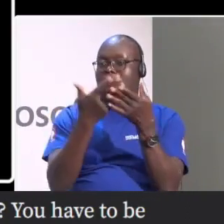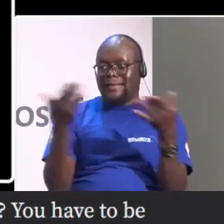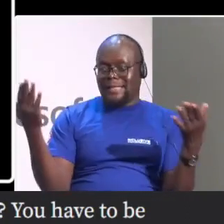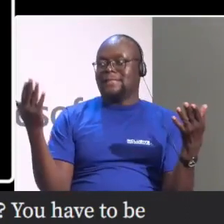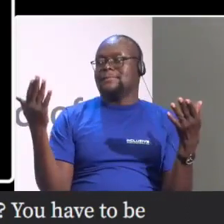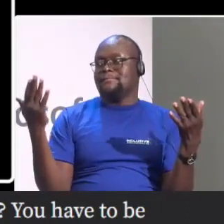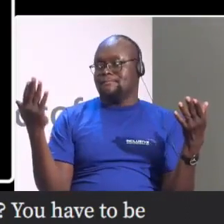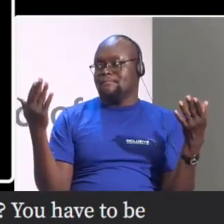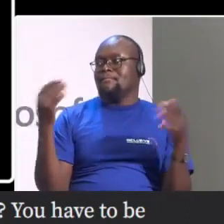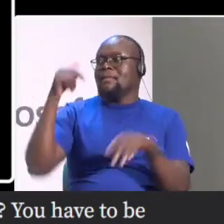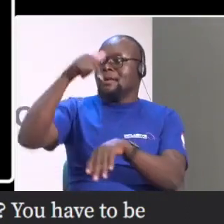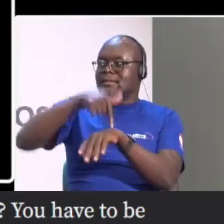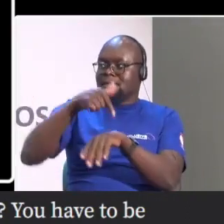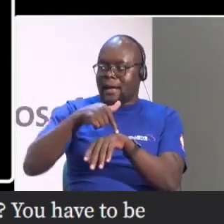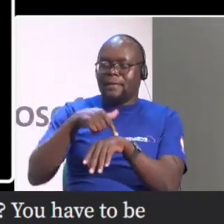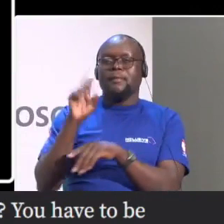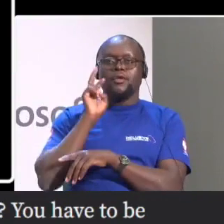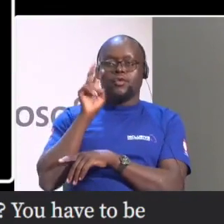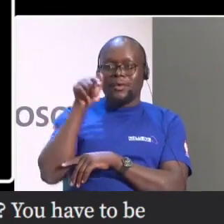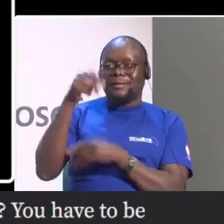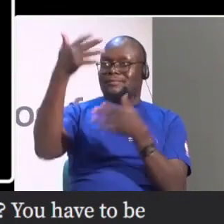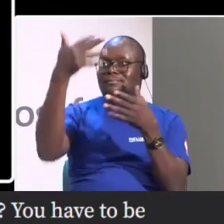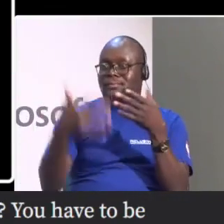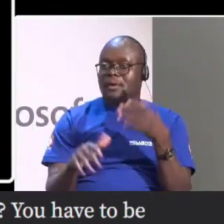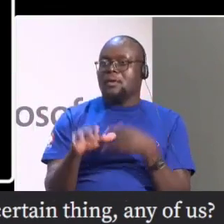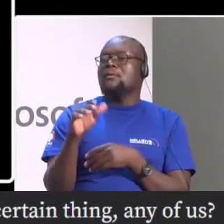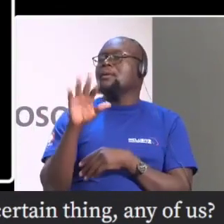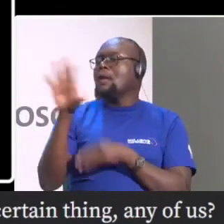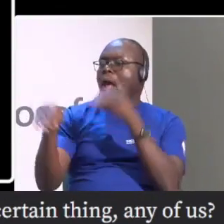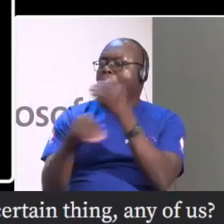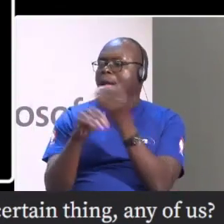things. You know, when you look at this, we'll take one more.